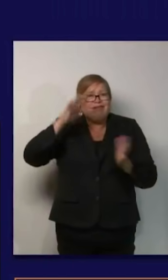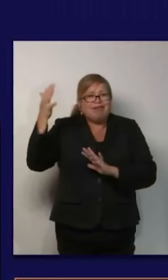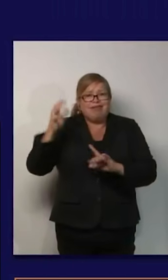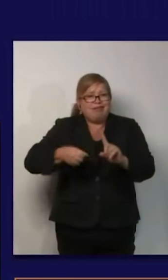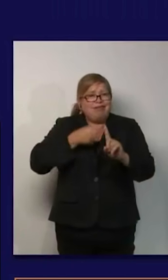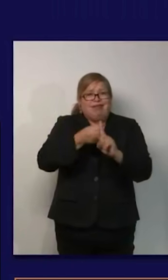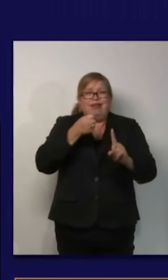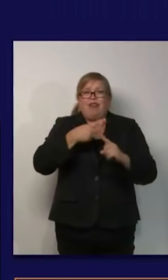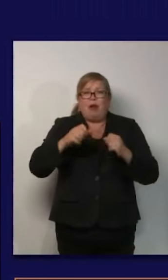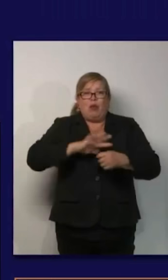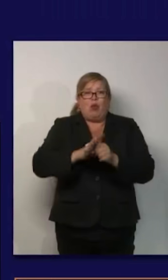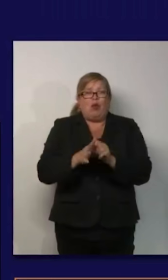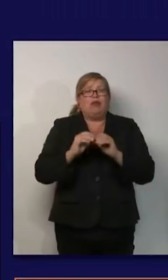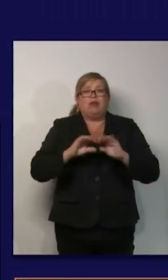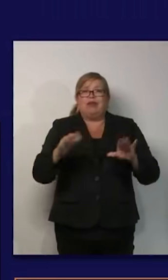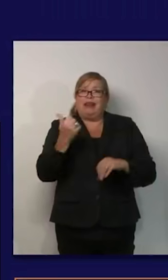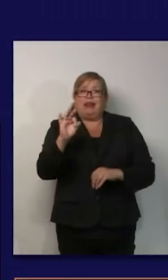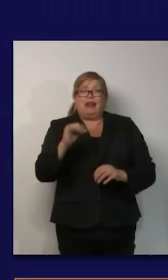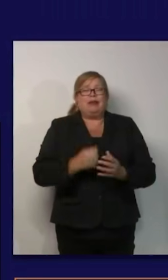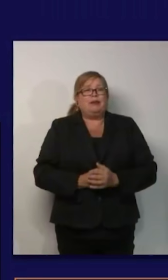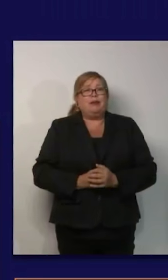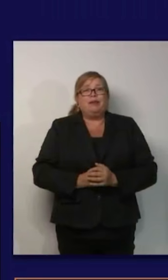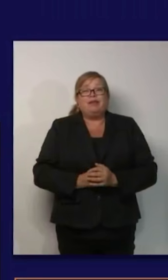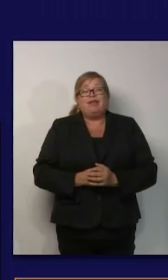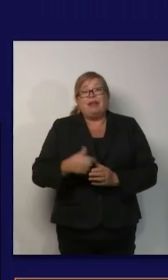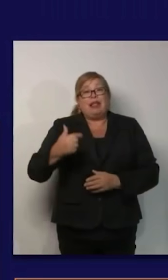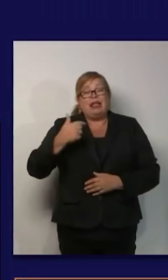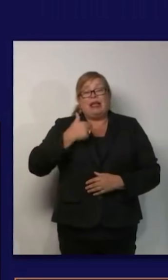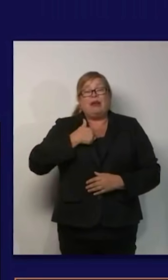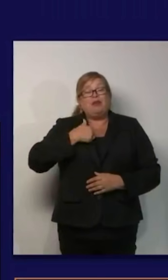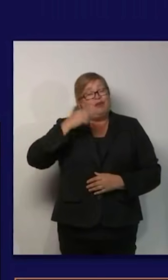COVID-19. I am not naive by any stretch of the